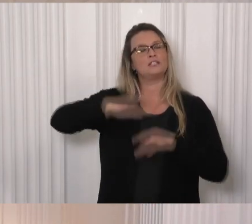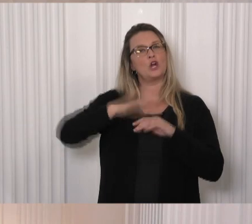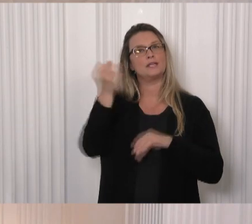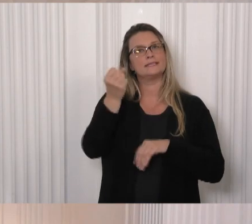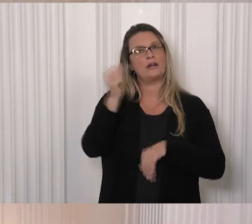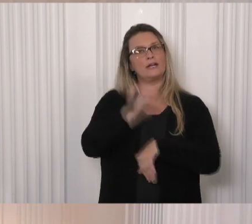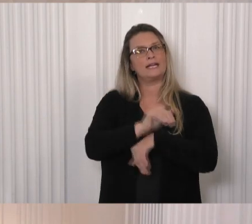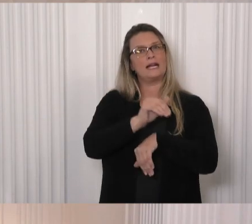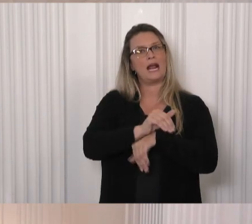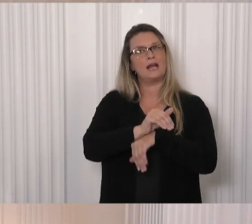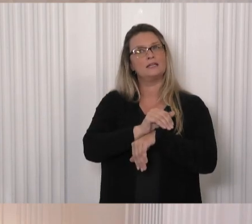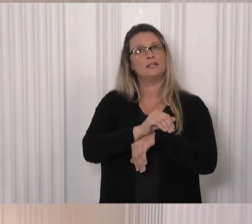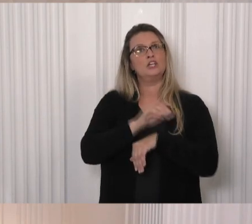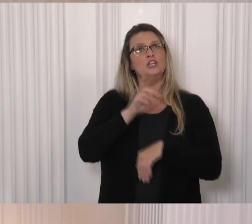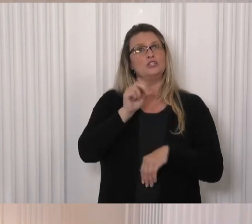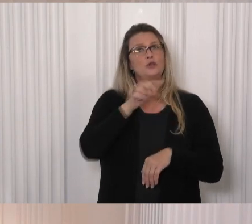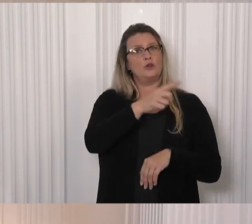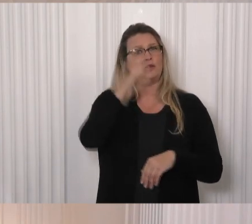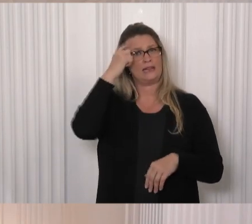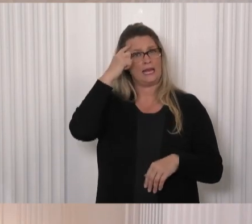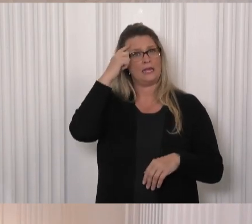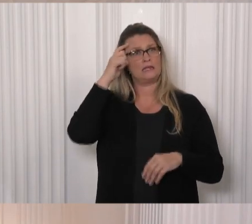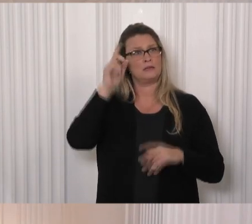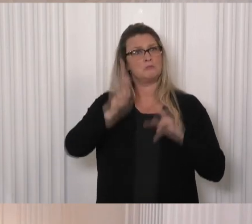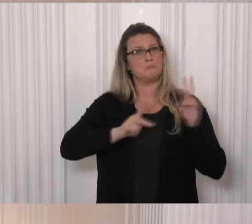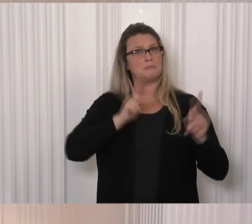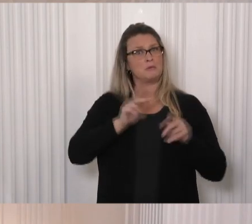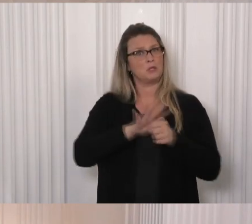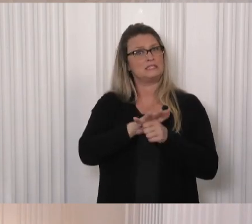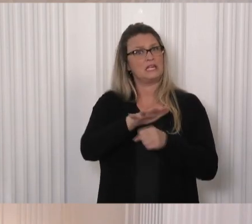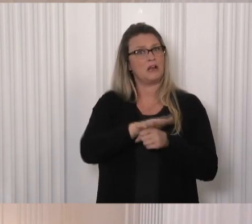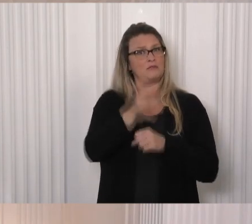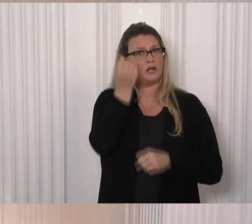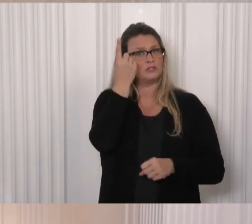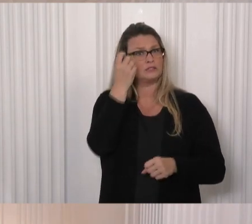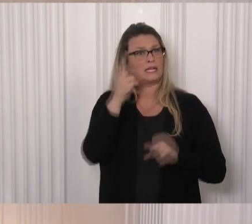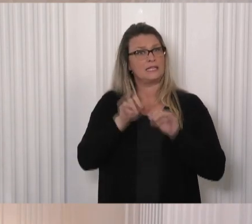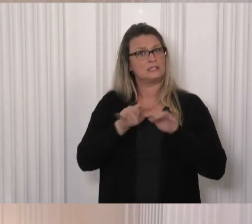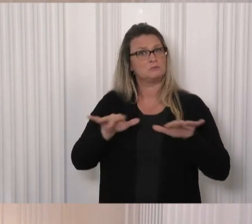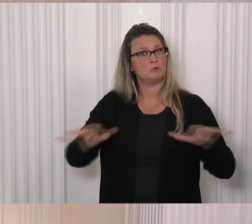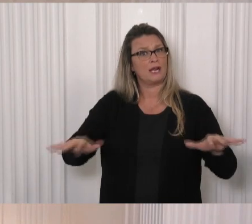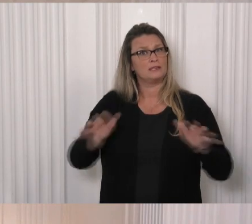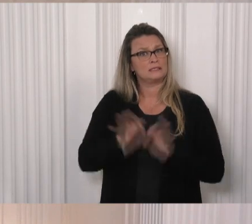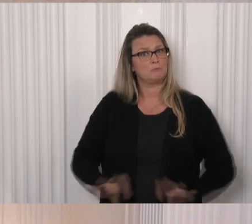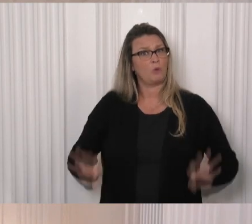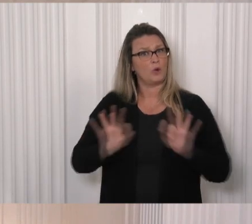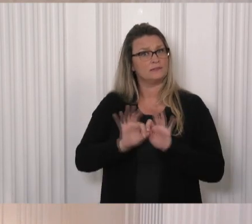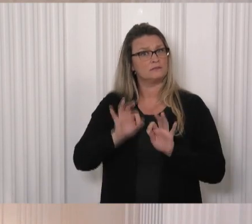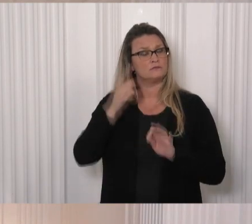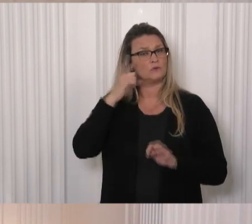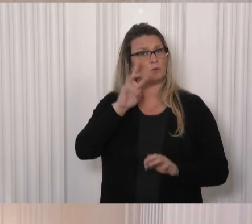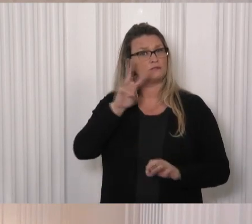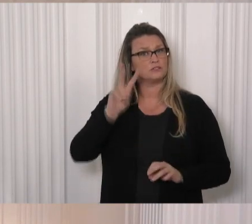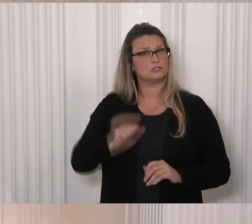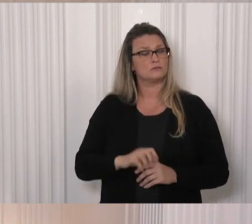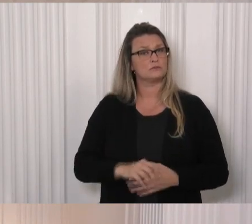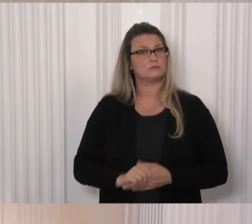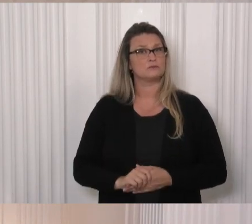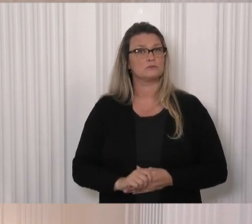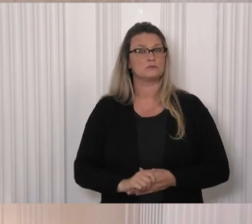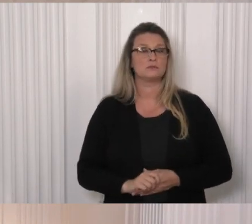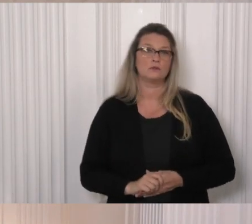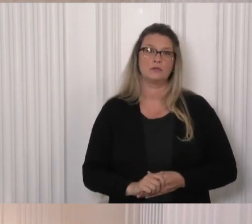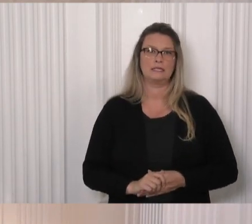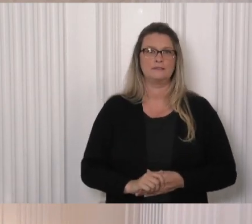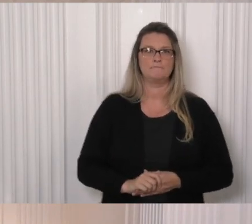describing the threat of the virus as well as safety protocols people are supposed to follow? Well, first of all, I'd be